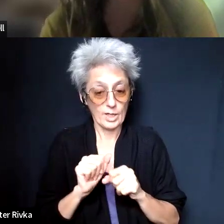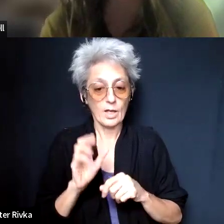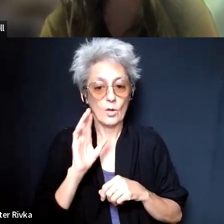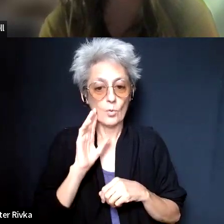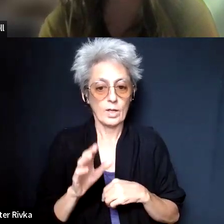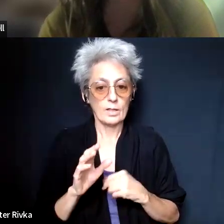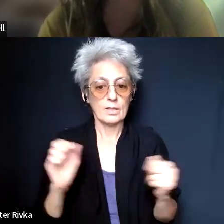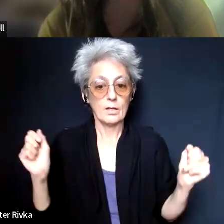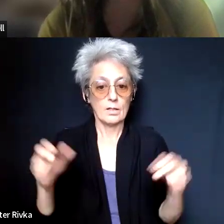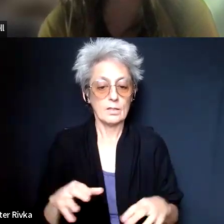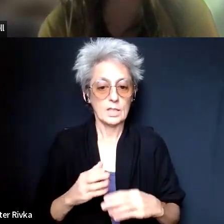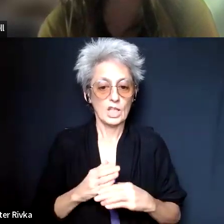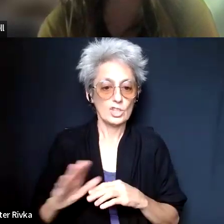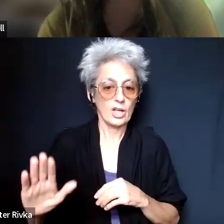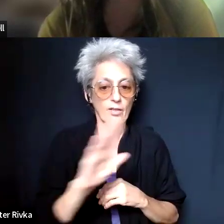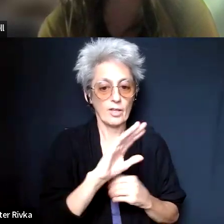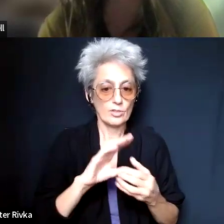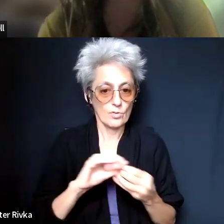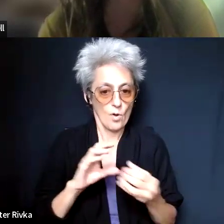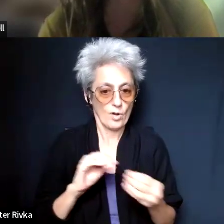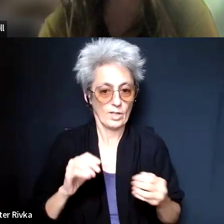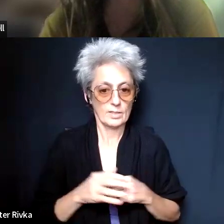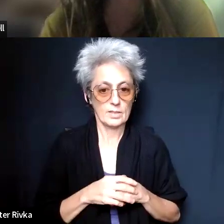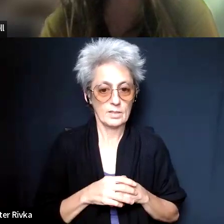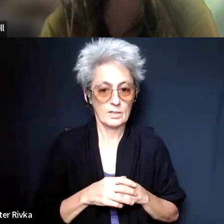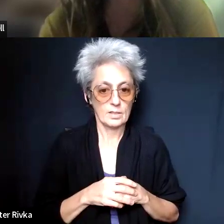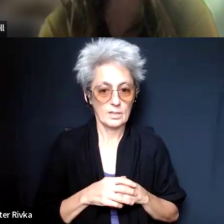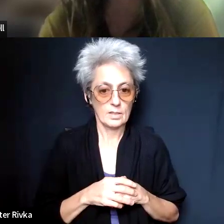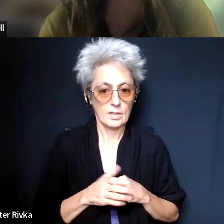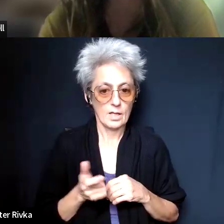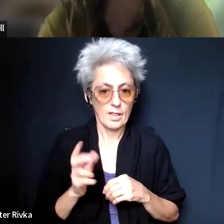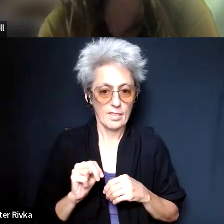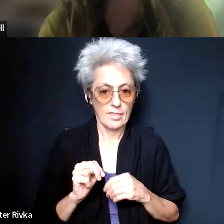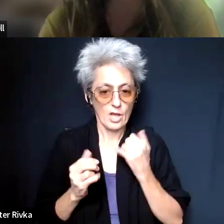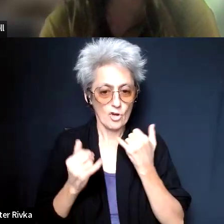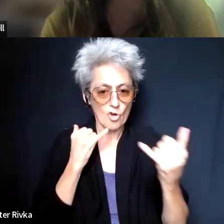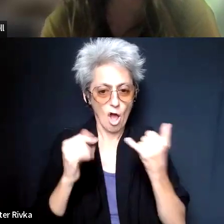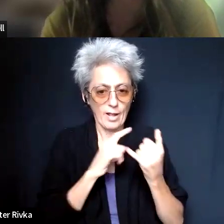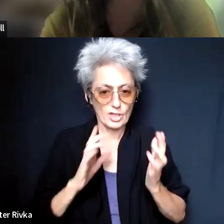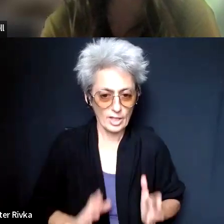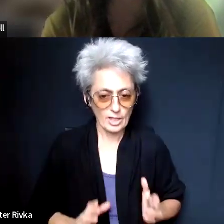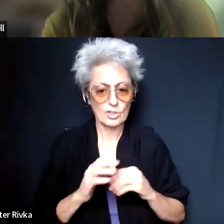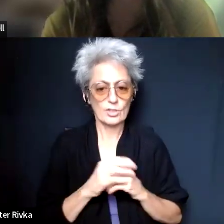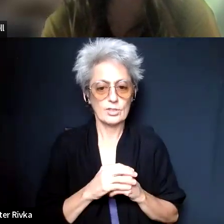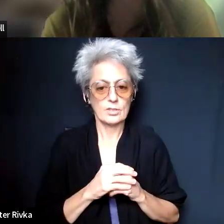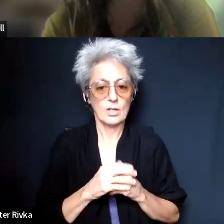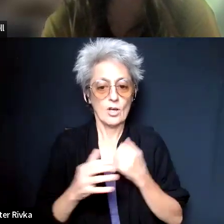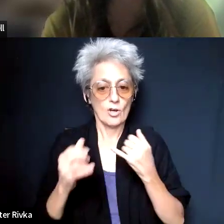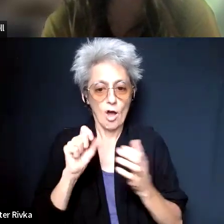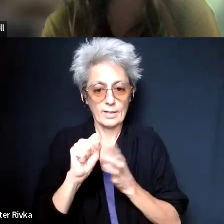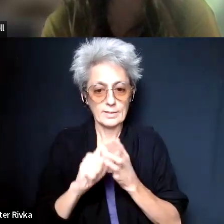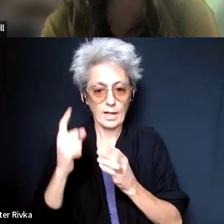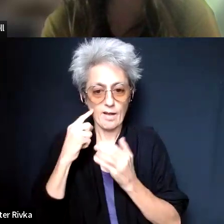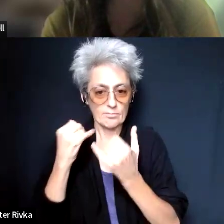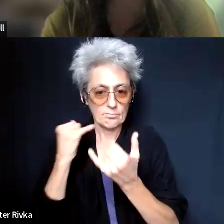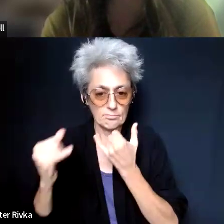sharing their stories, and then calling our legislators and our state government to